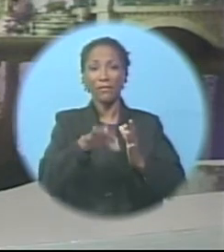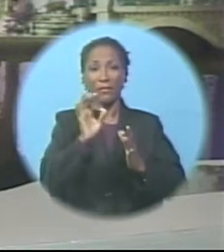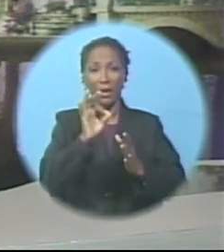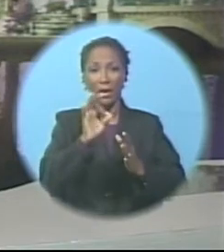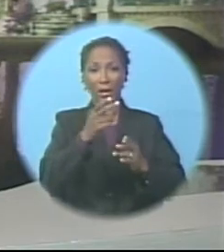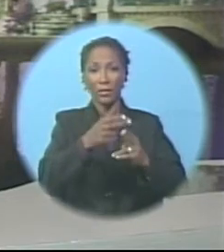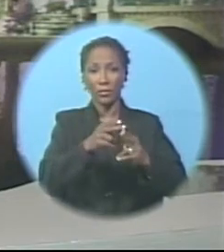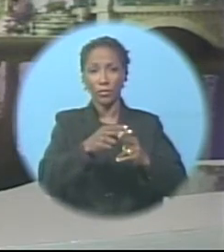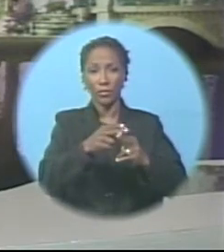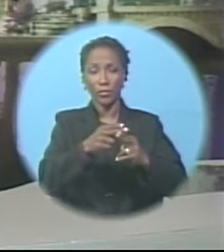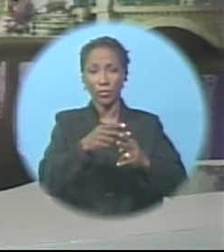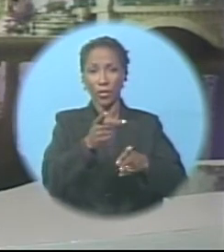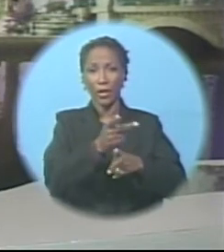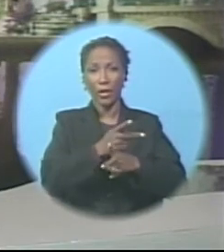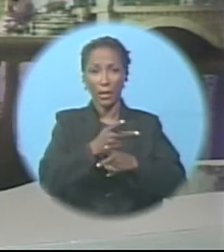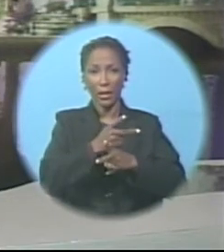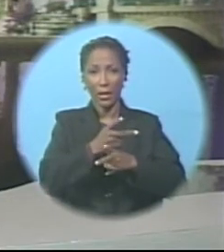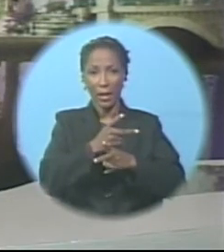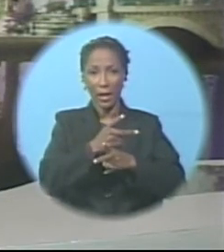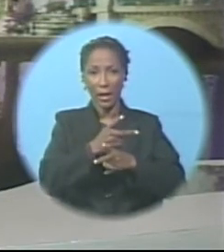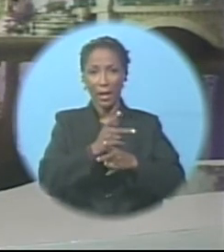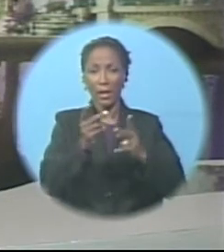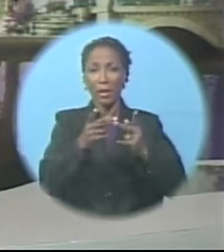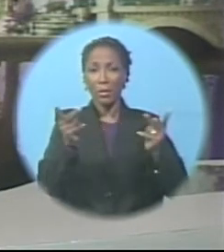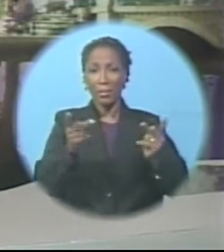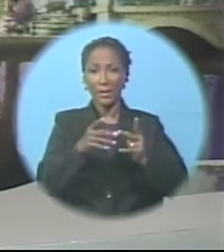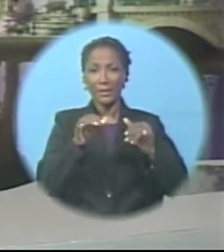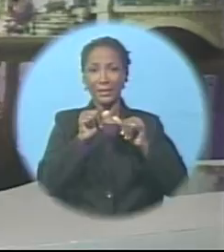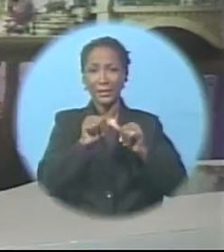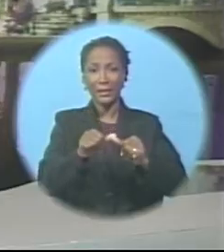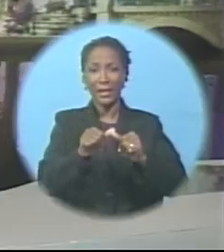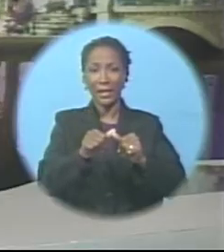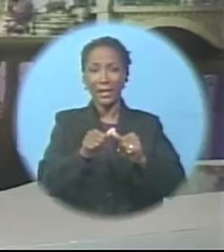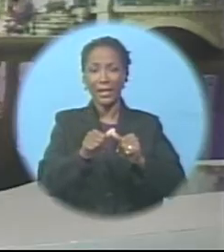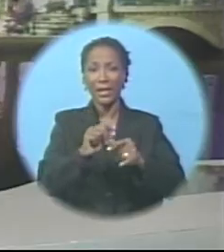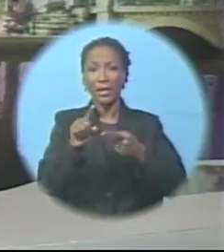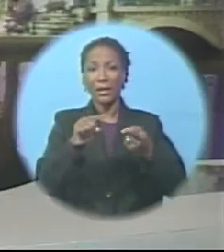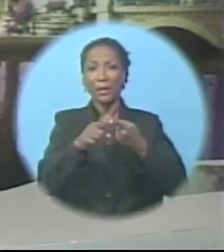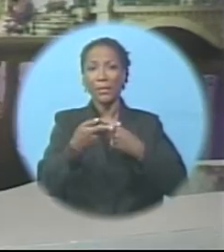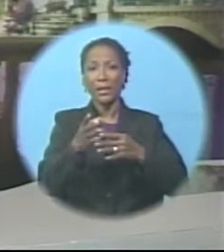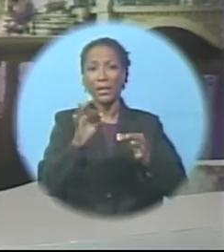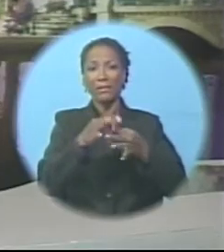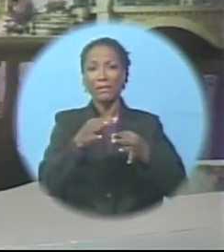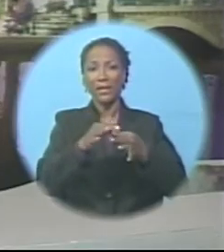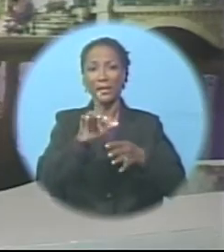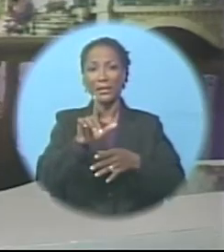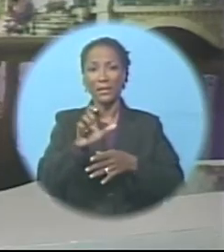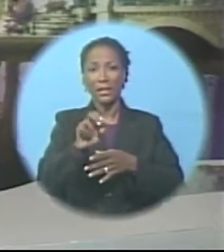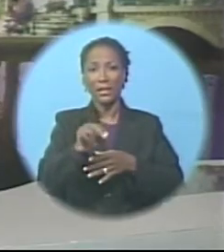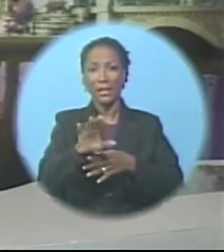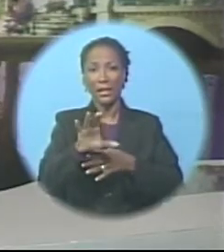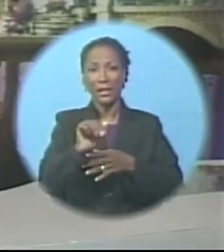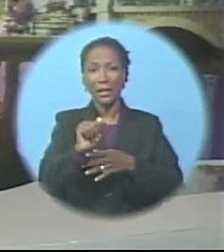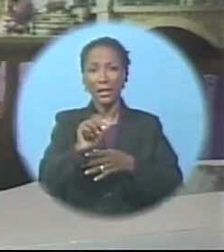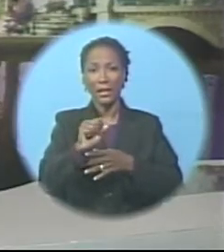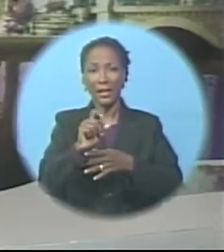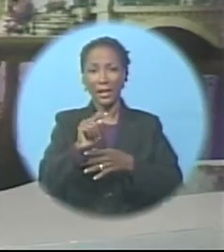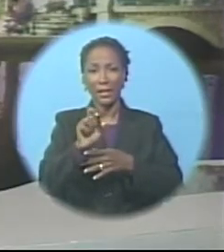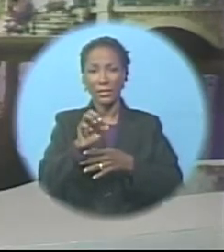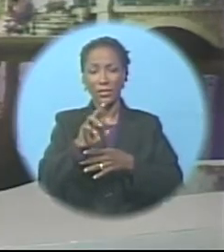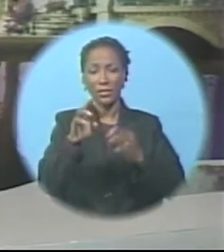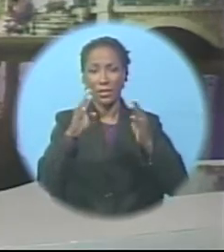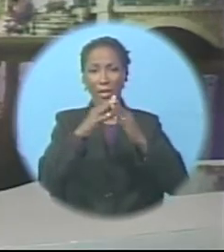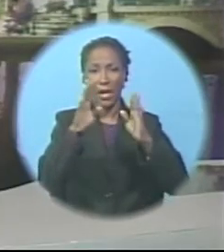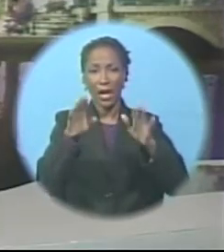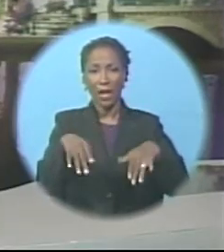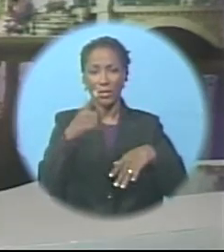Care Minister Steve Blackett, will be used to refurbish Lancaster House. Lancaster House is used by elderly people or families who lose their